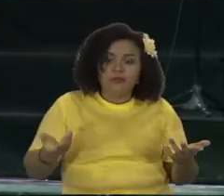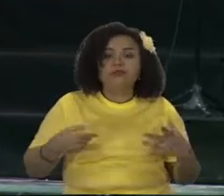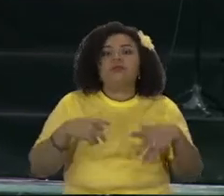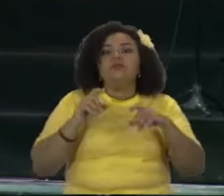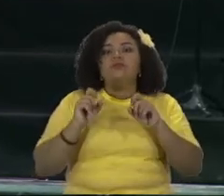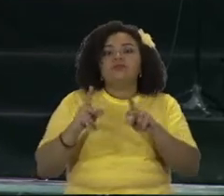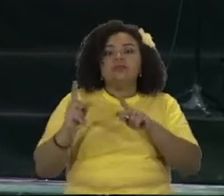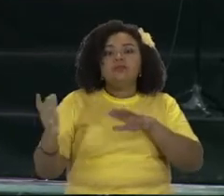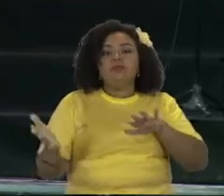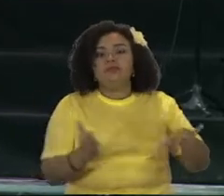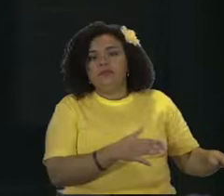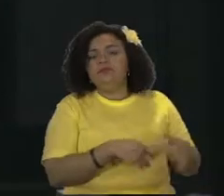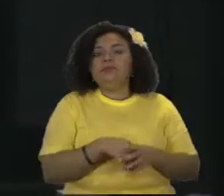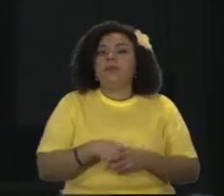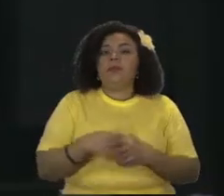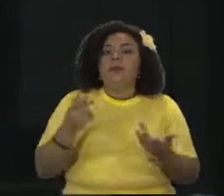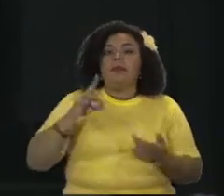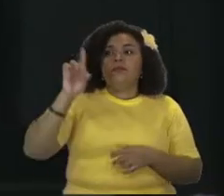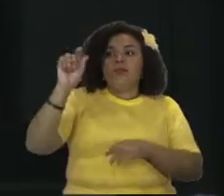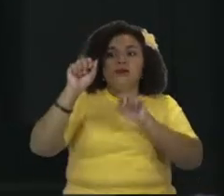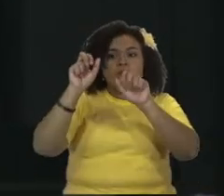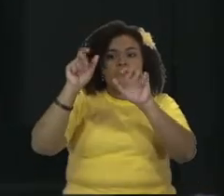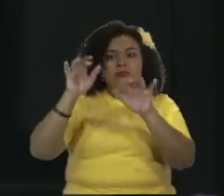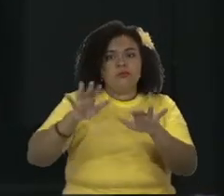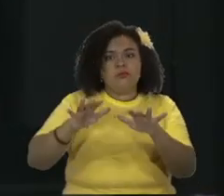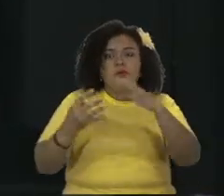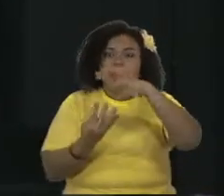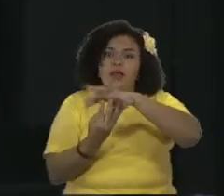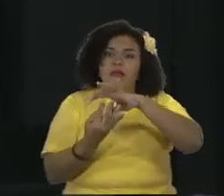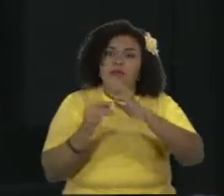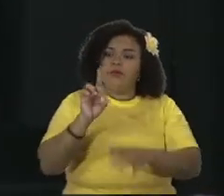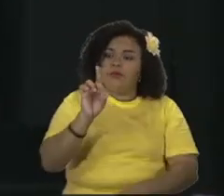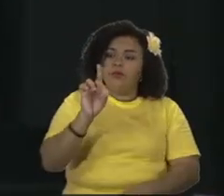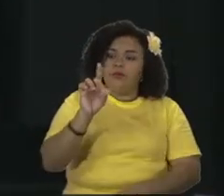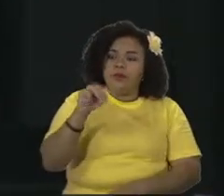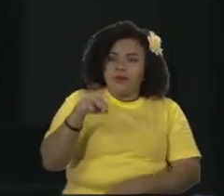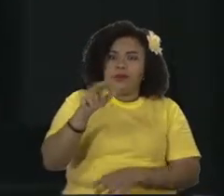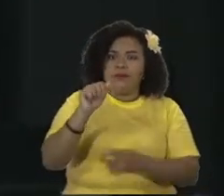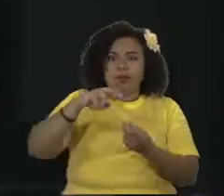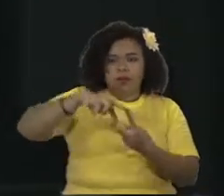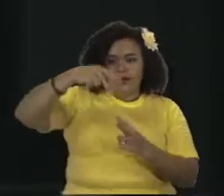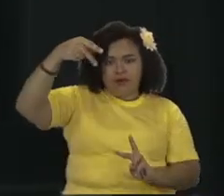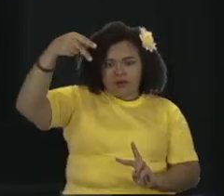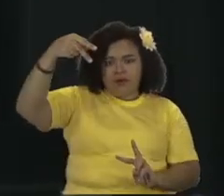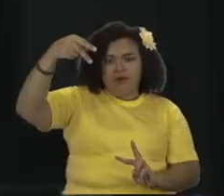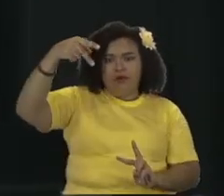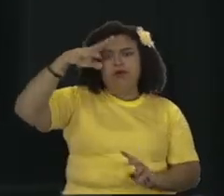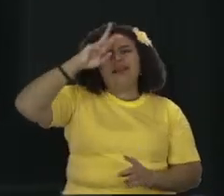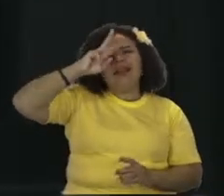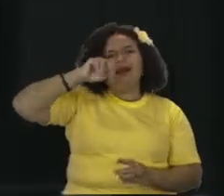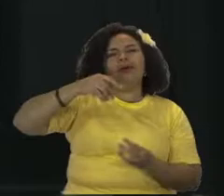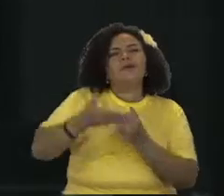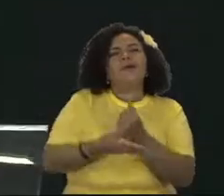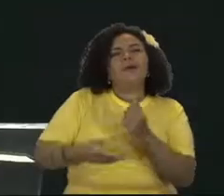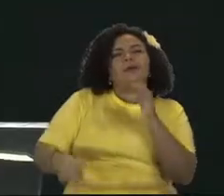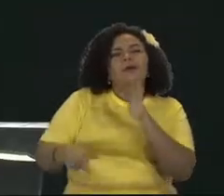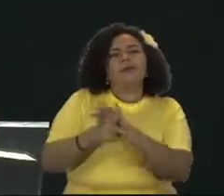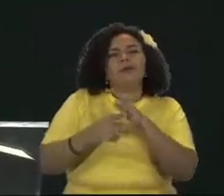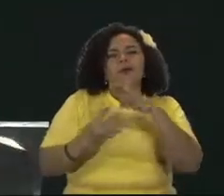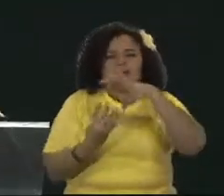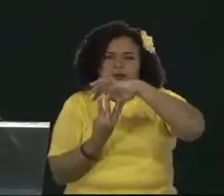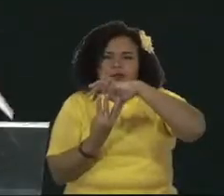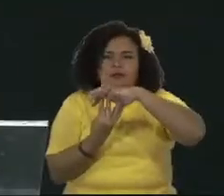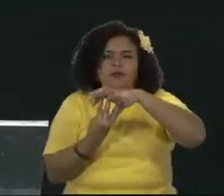DNA, and one of the elements is that we must believe that there is only one